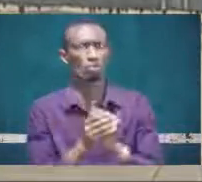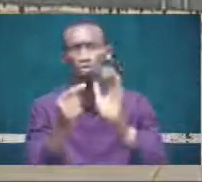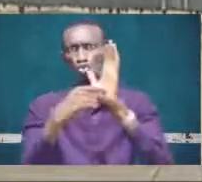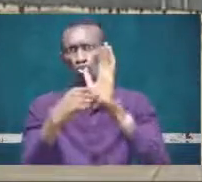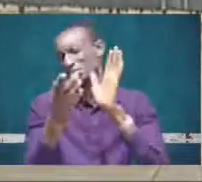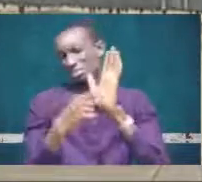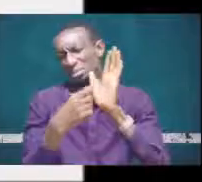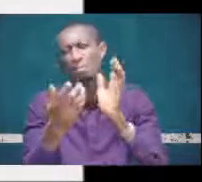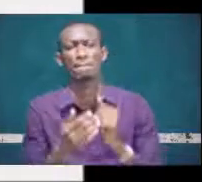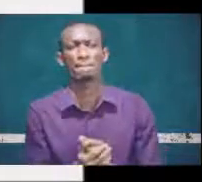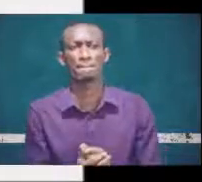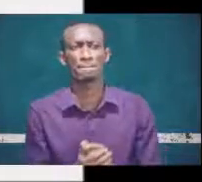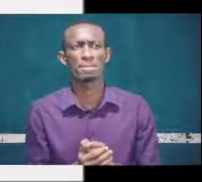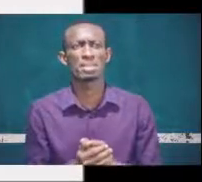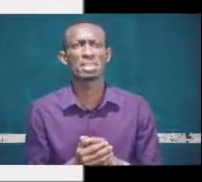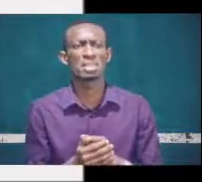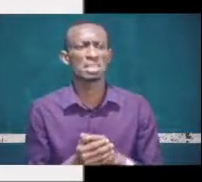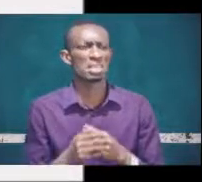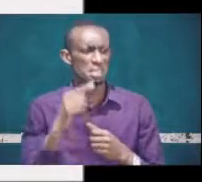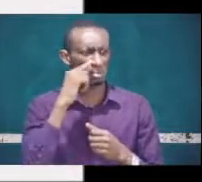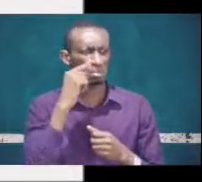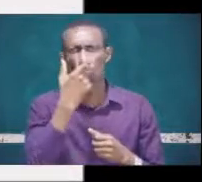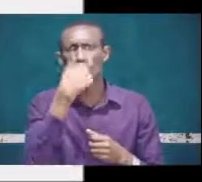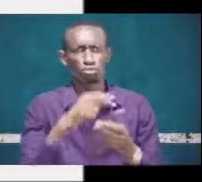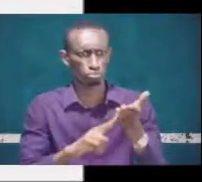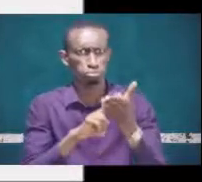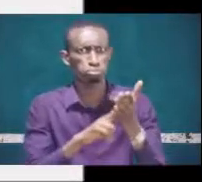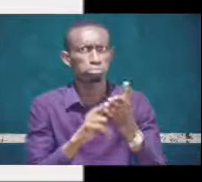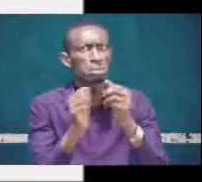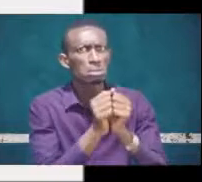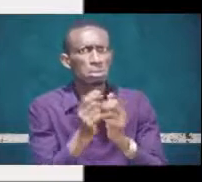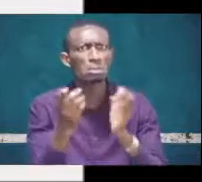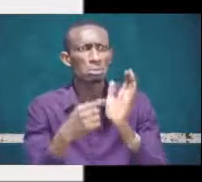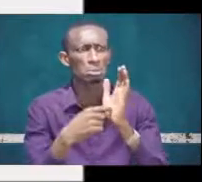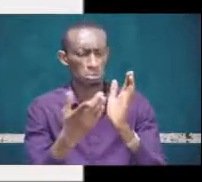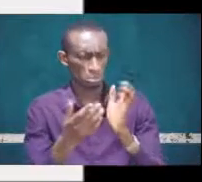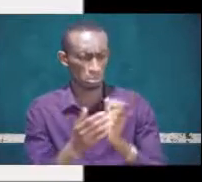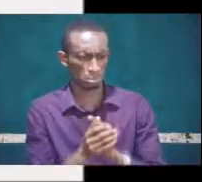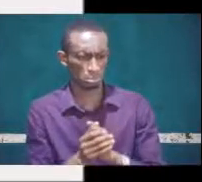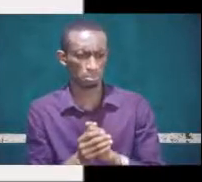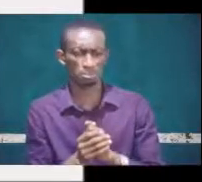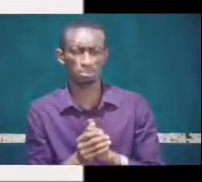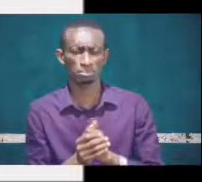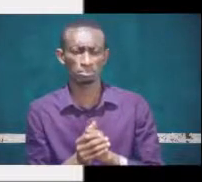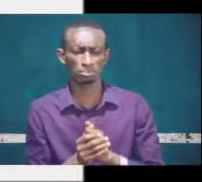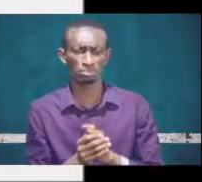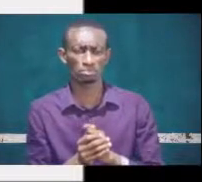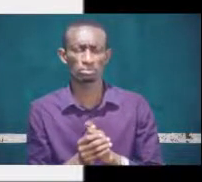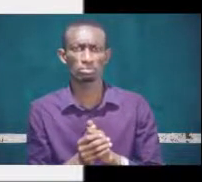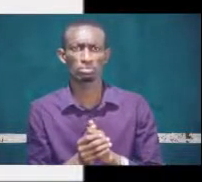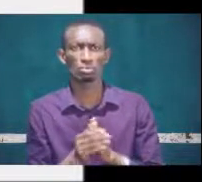give me examples, goods that are used together. We can have, if you talk about maybe